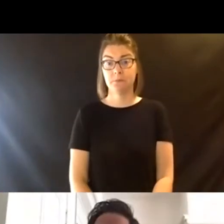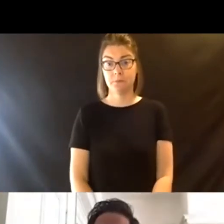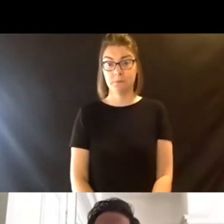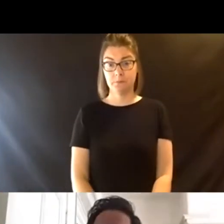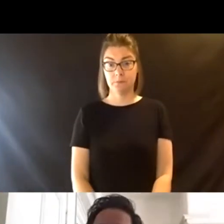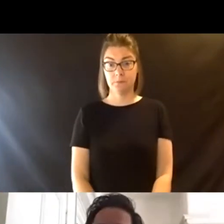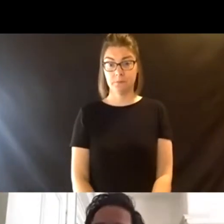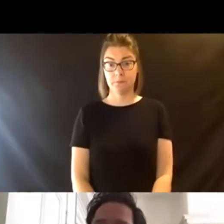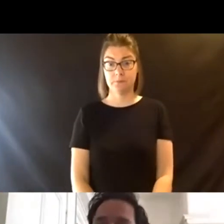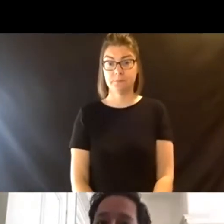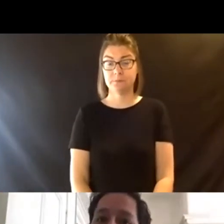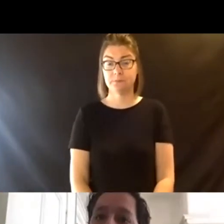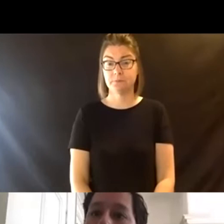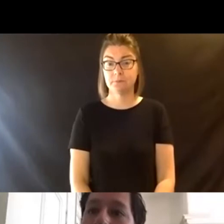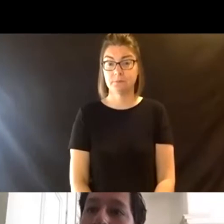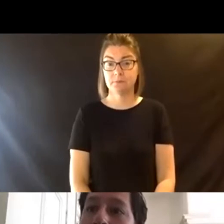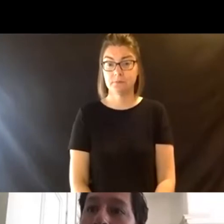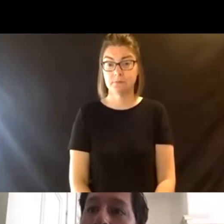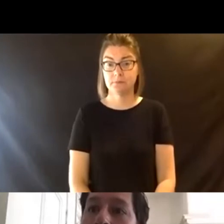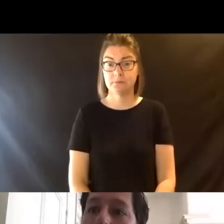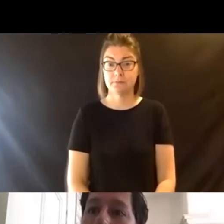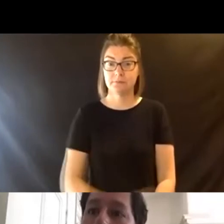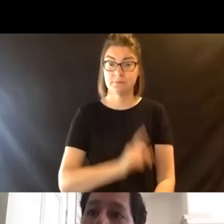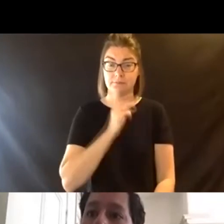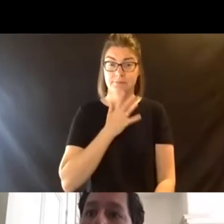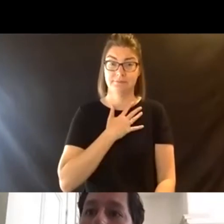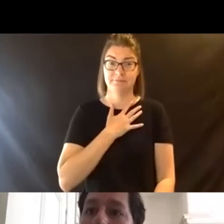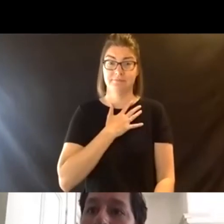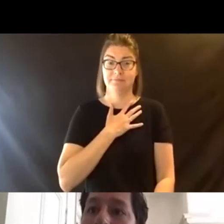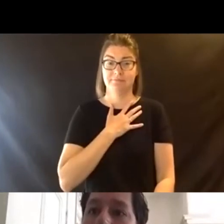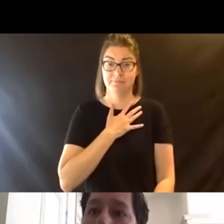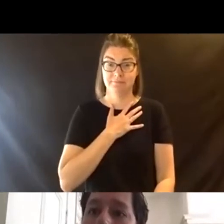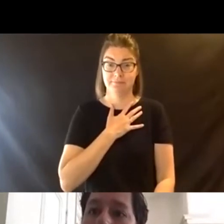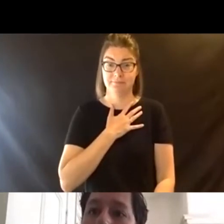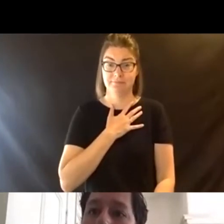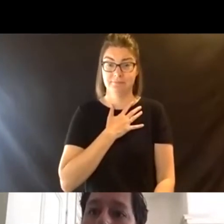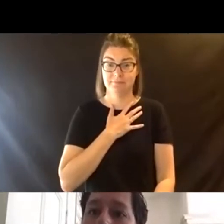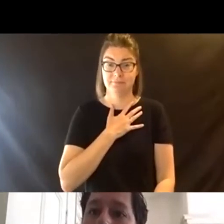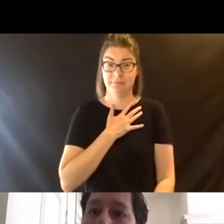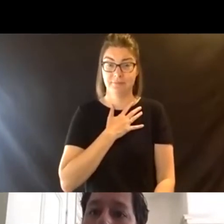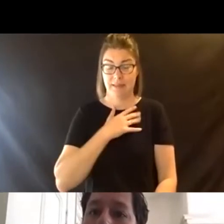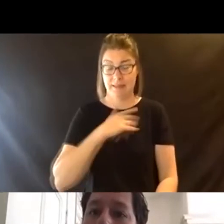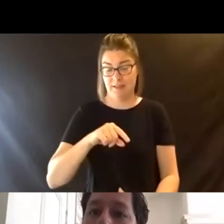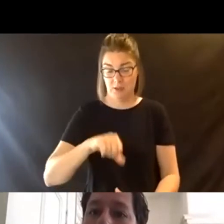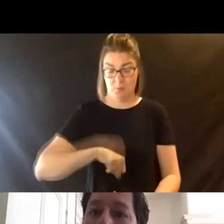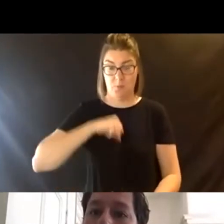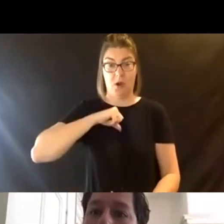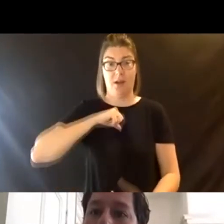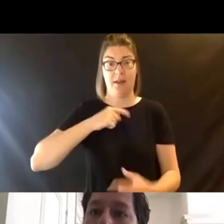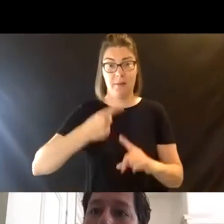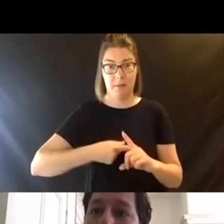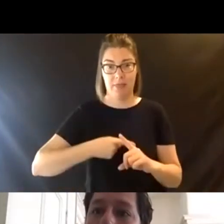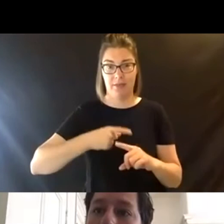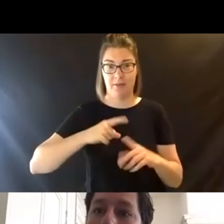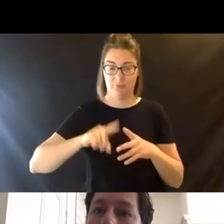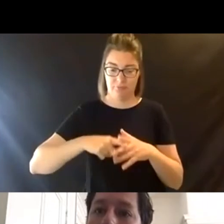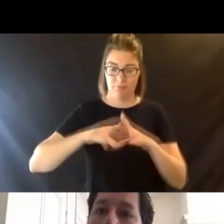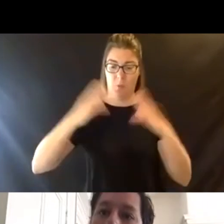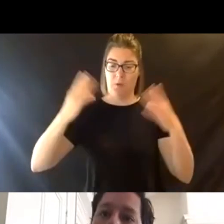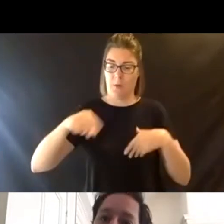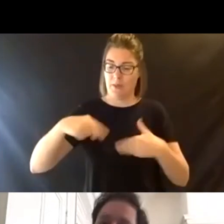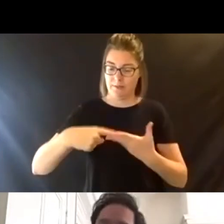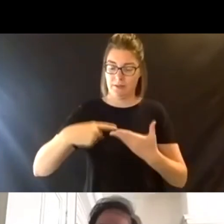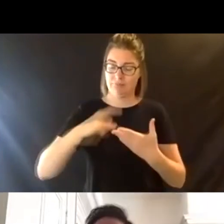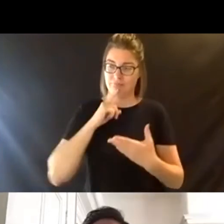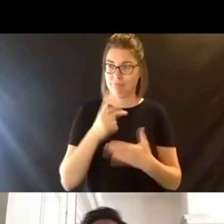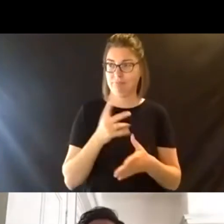Well, I think I'm really happy to be starting off Pride Month, June, with this conversation. I think it's super necessary,